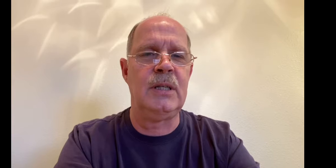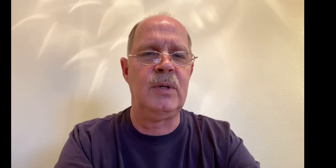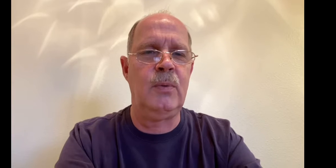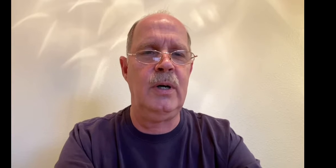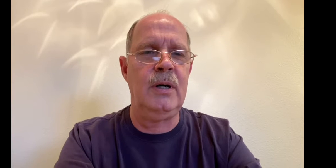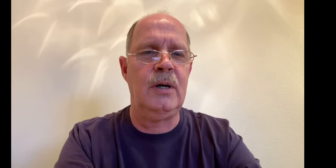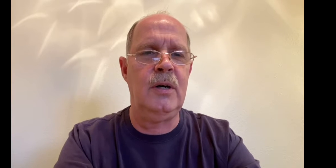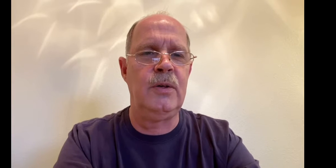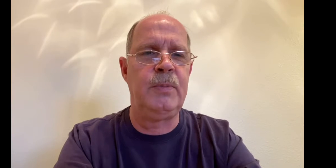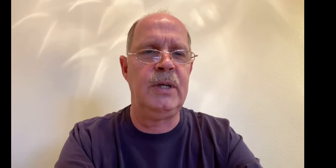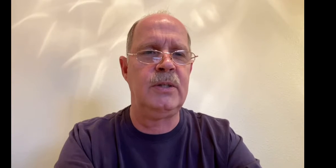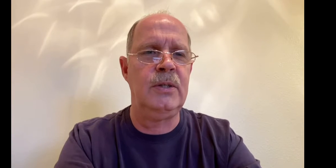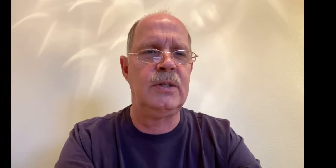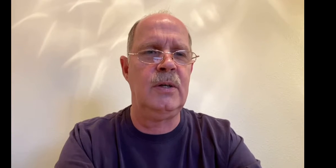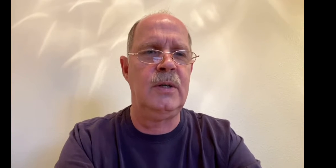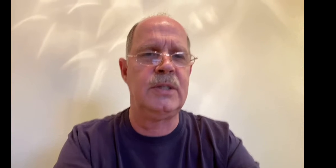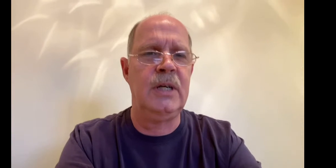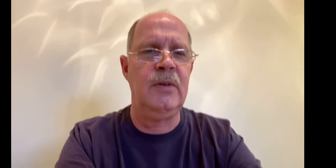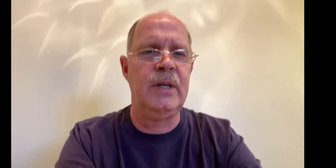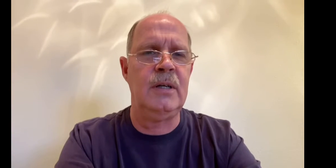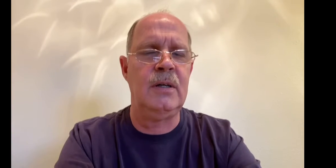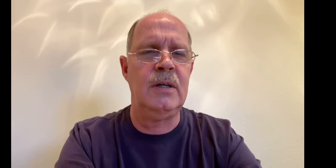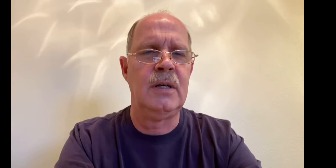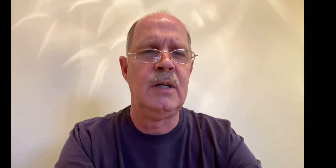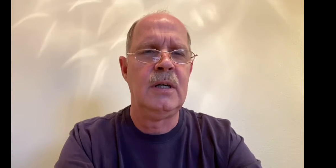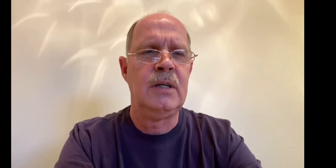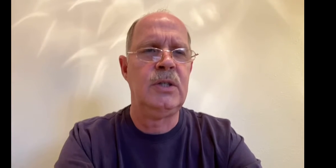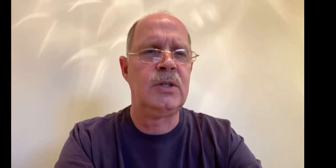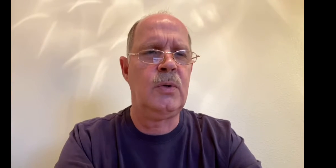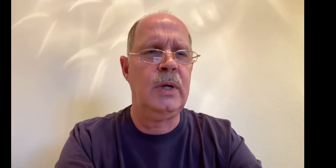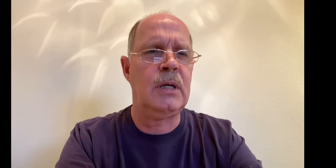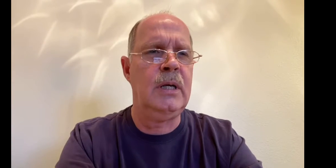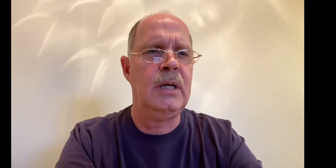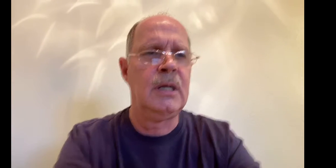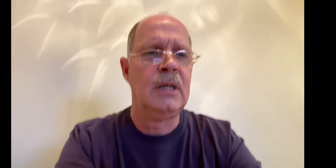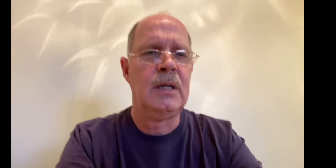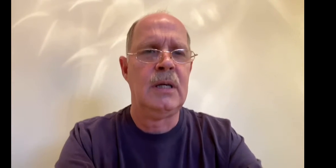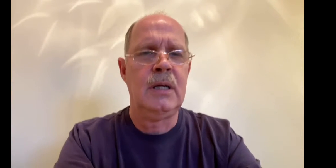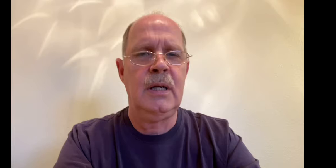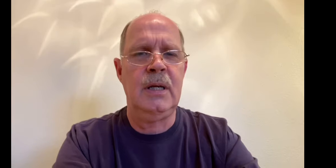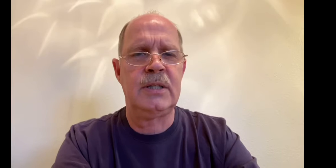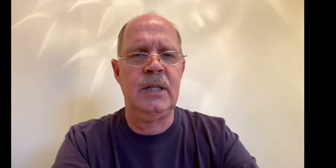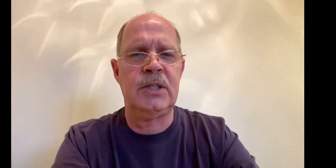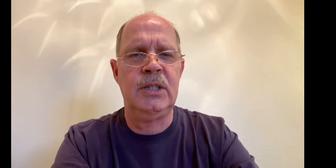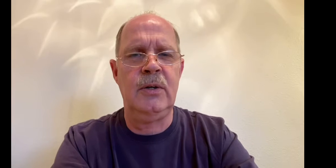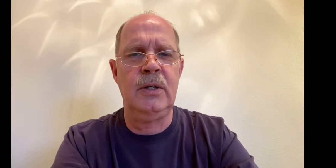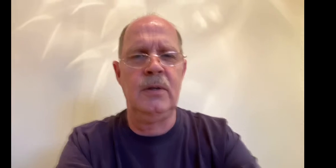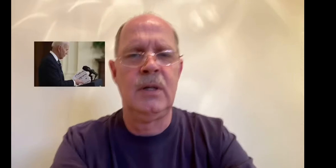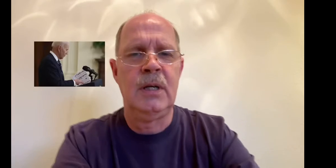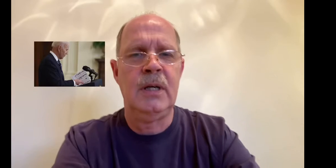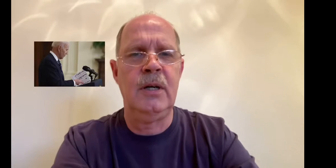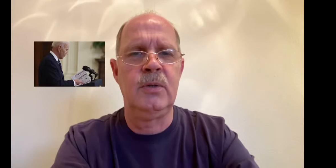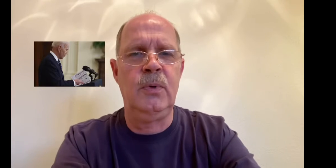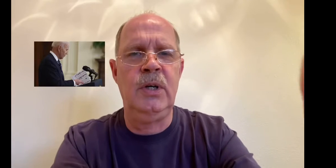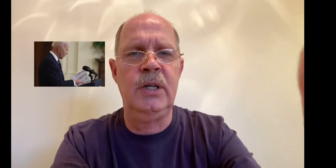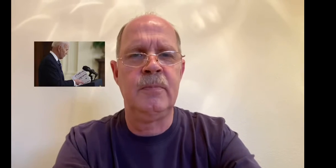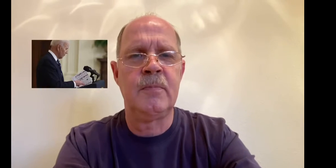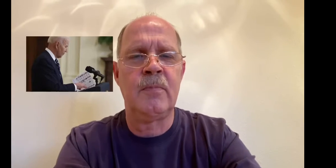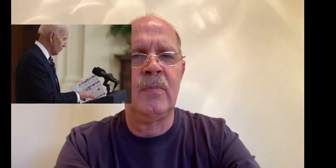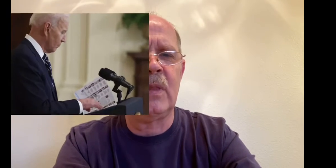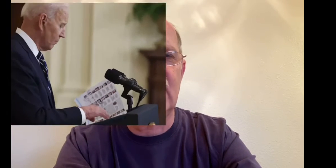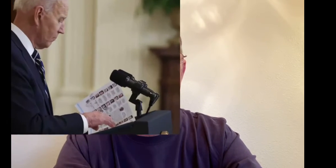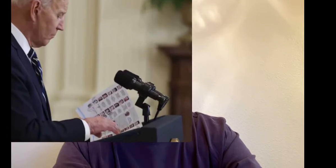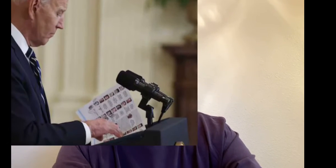and gentlemen. Where are the pictures? Oh, yes, here they are. Just quickly. Yes, let's show you. Here's